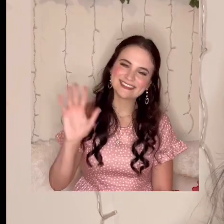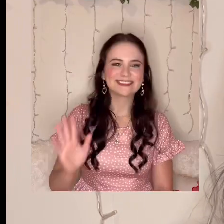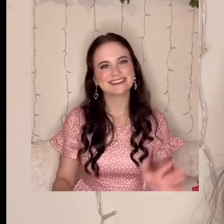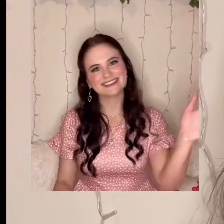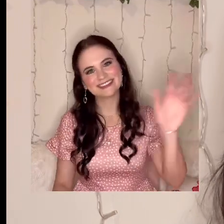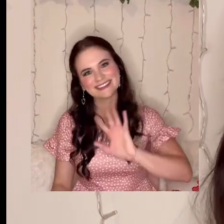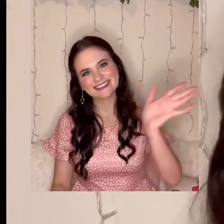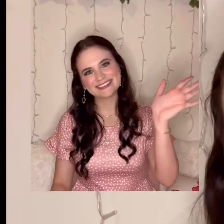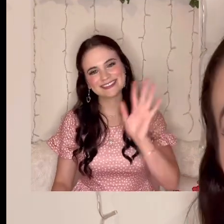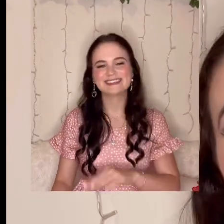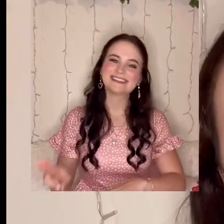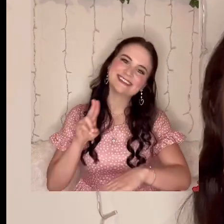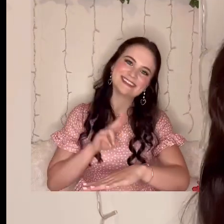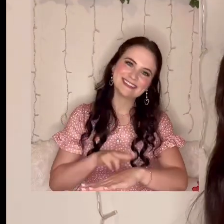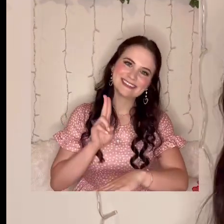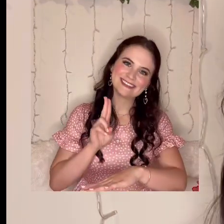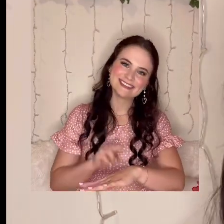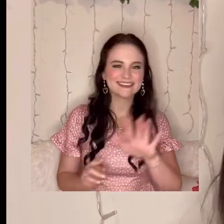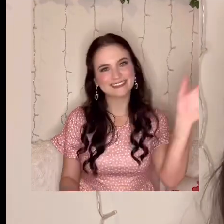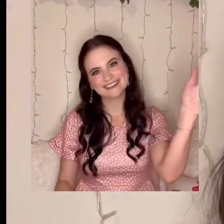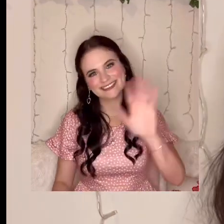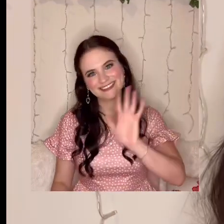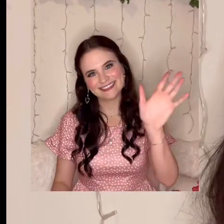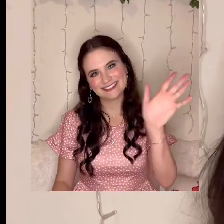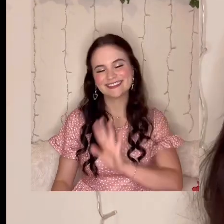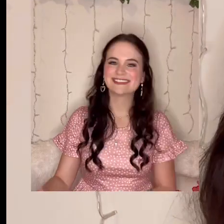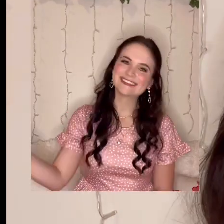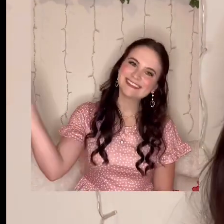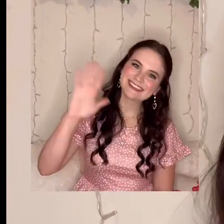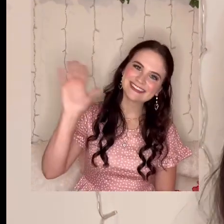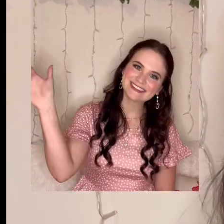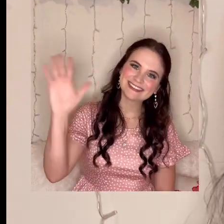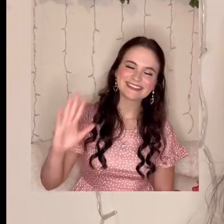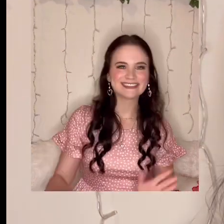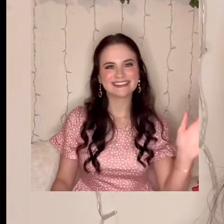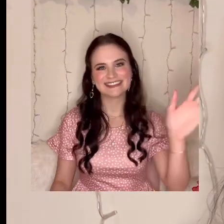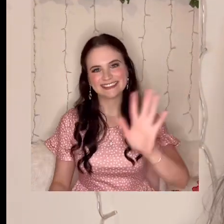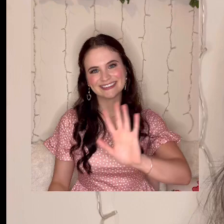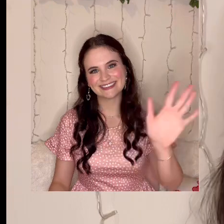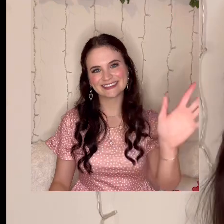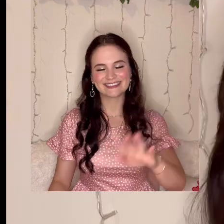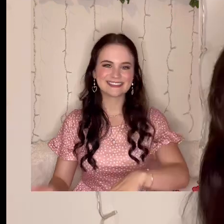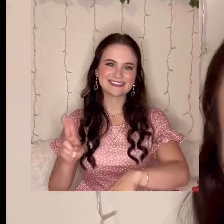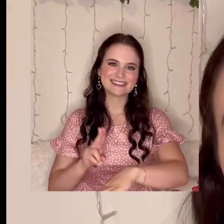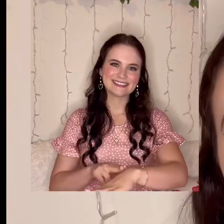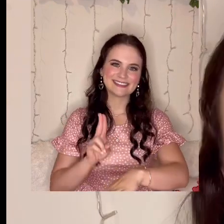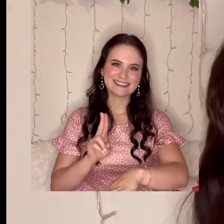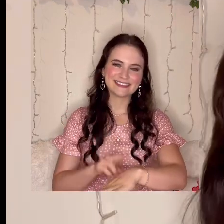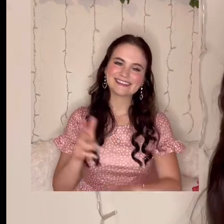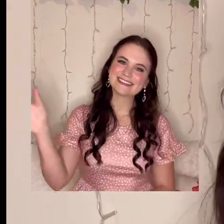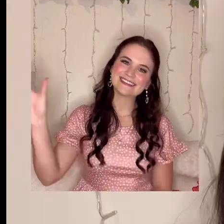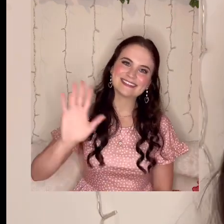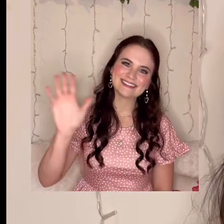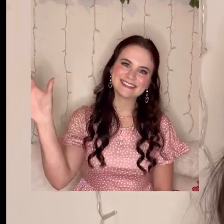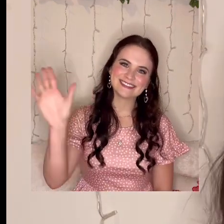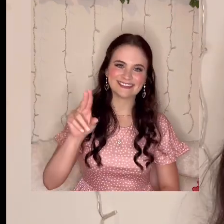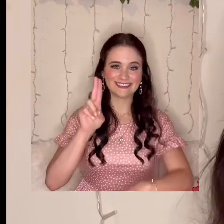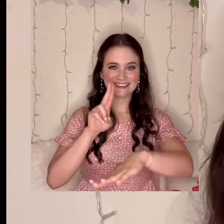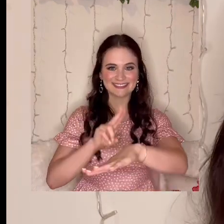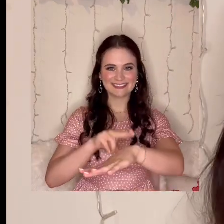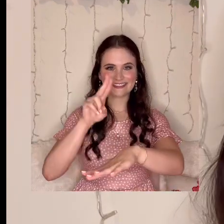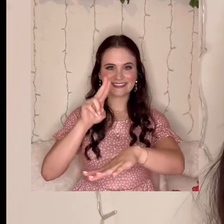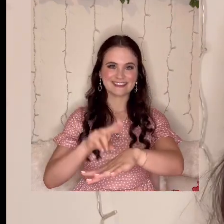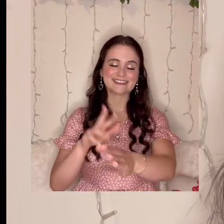Hello, hello, it's time to say hello. Hello, hello, it's time to say